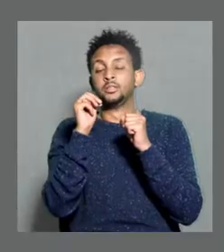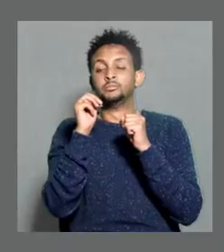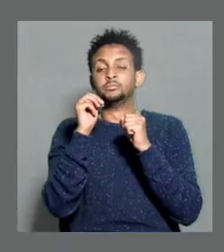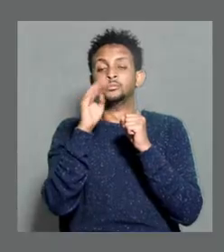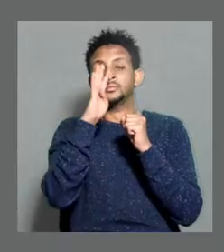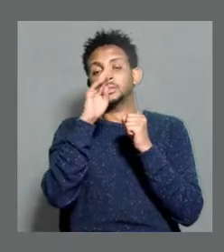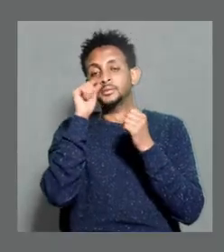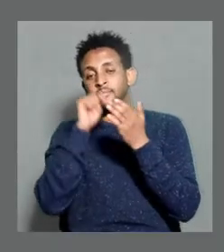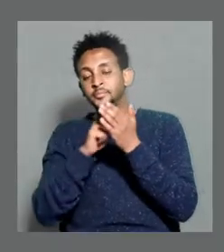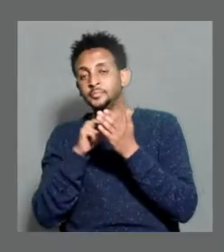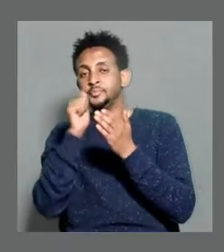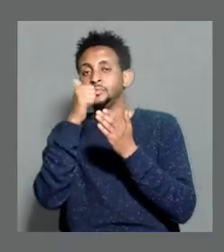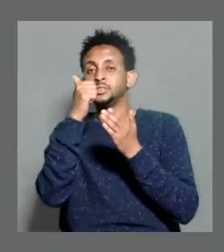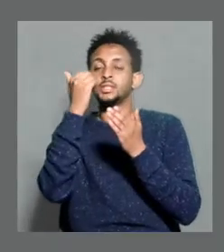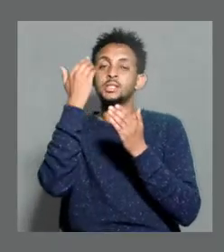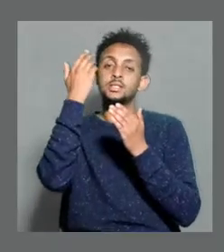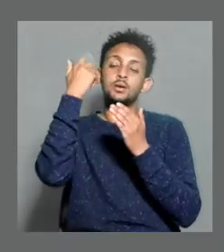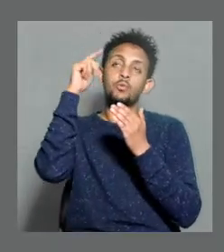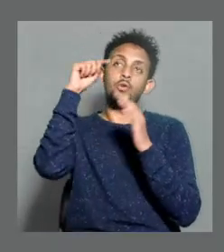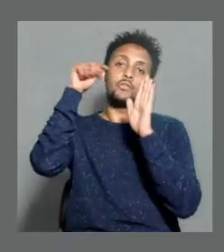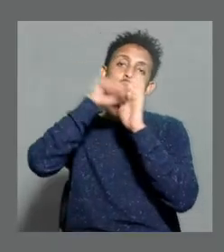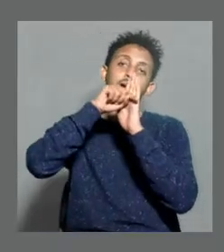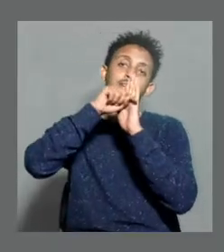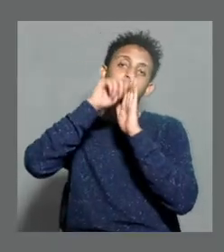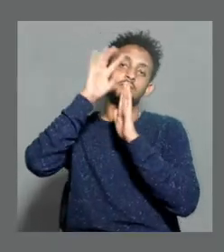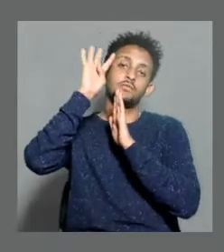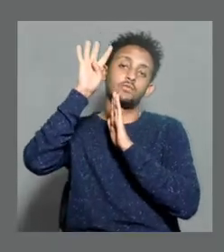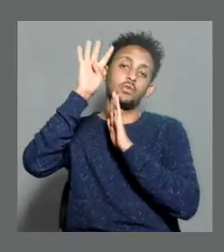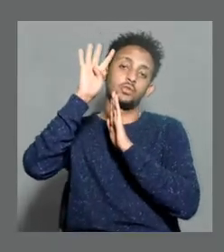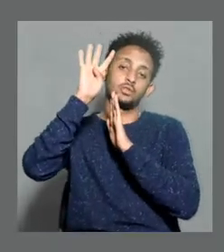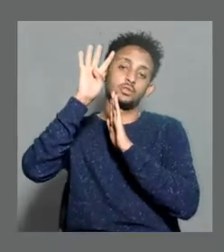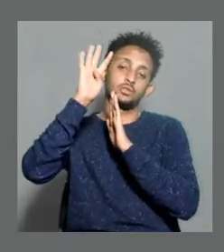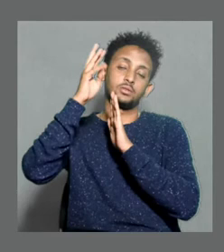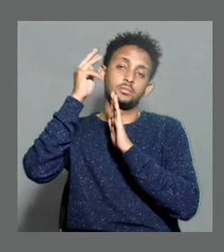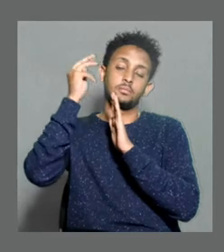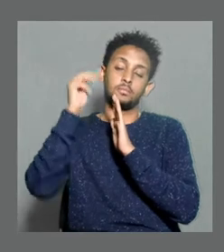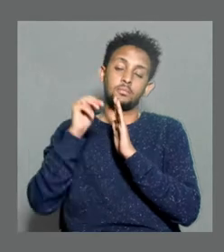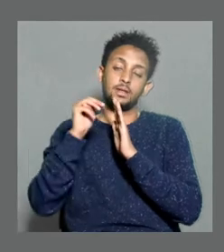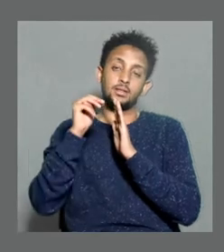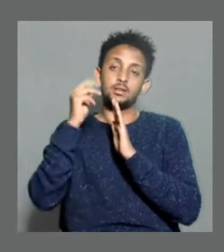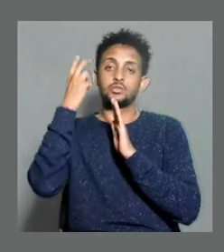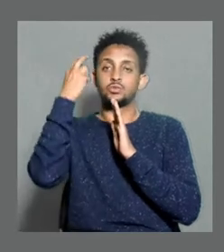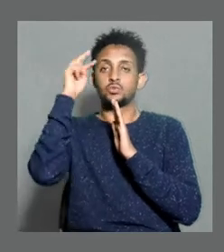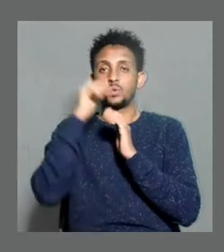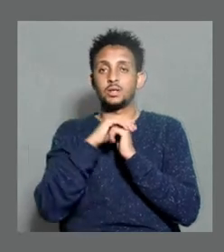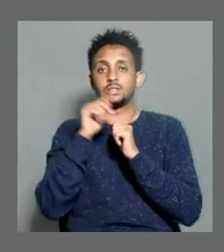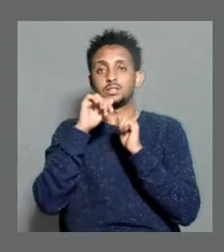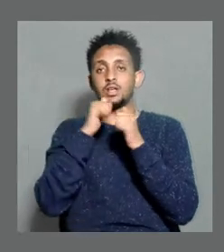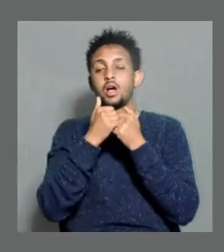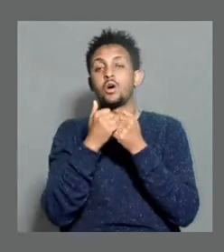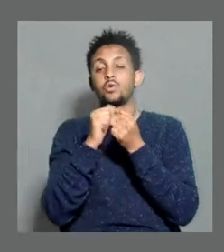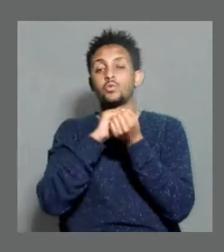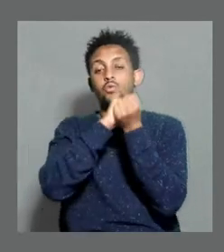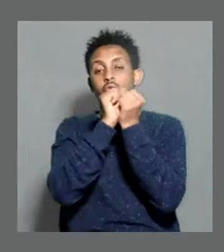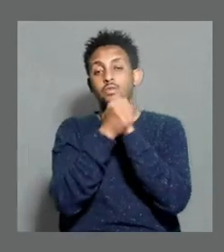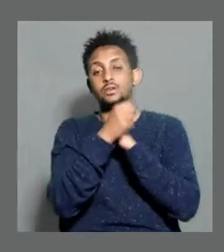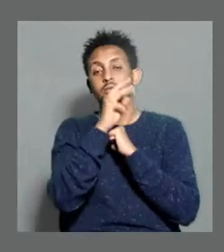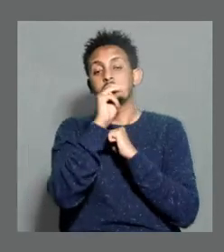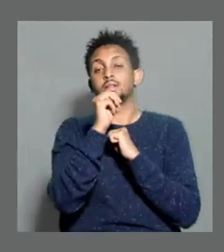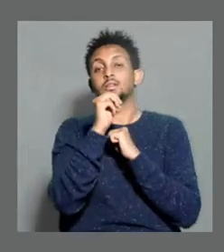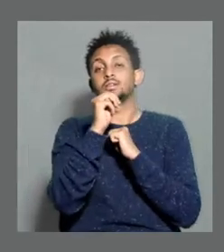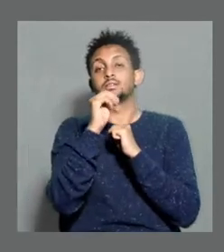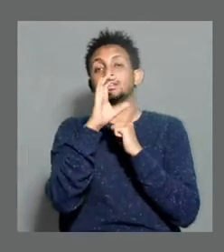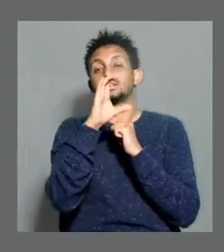as 4 times 10 to the power of minus 4 meter squared. This is how we convert meter squared